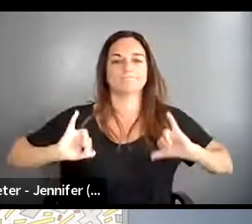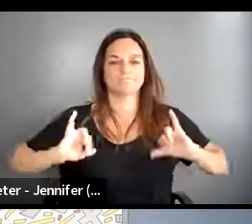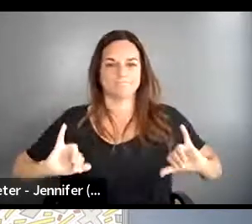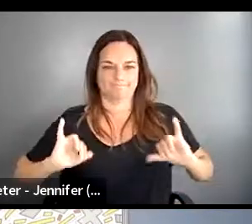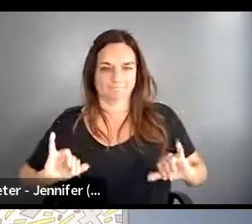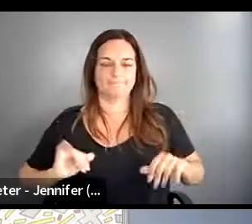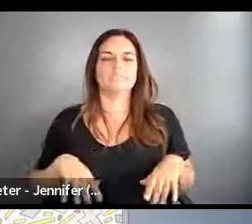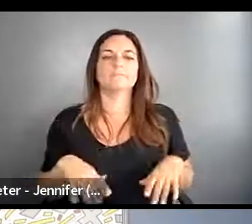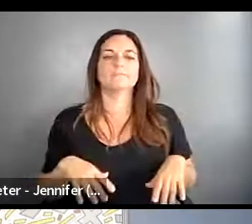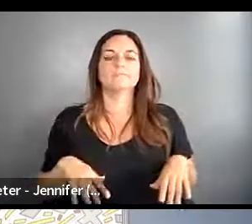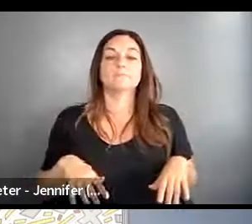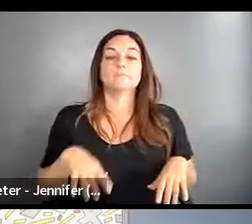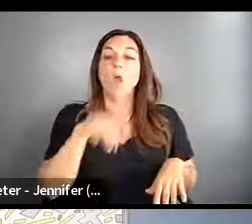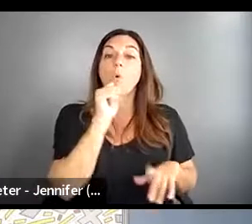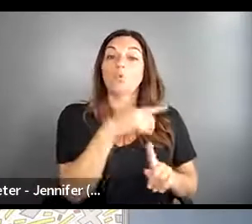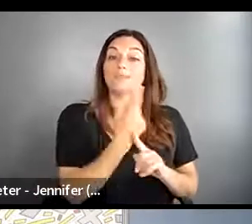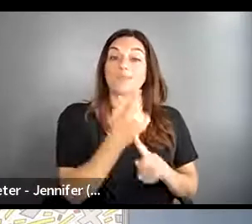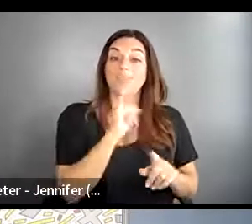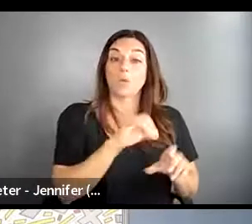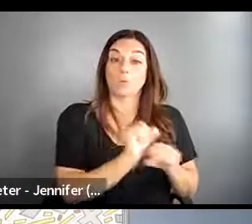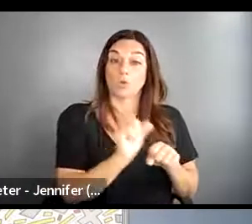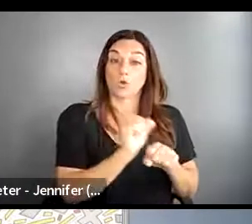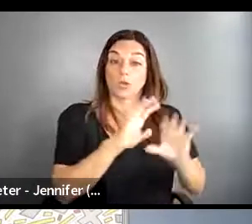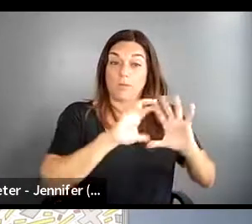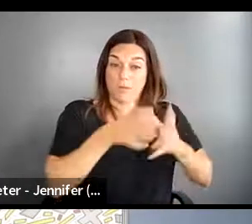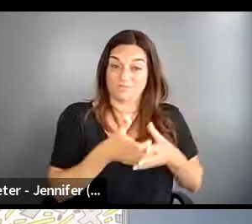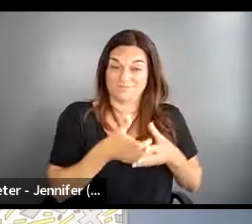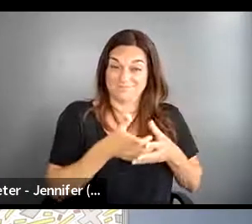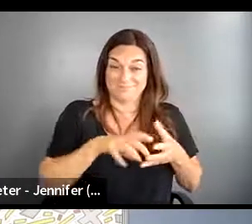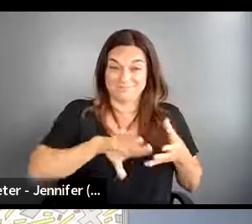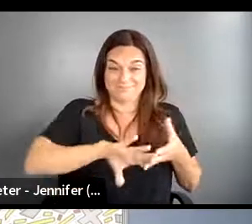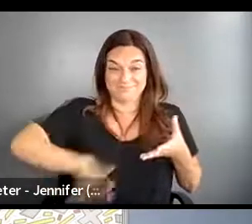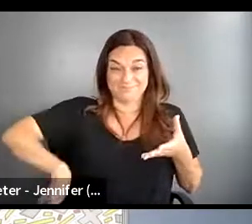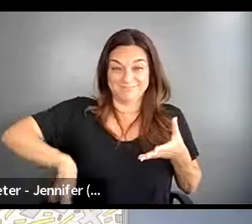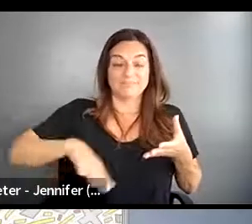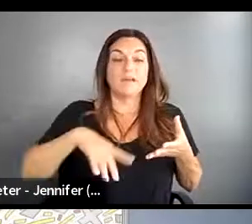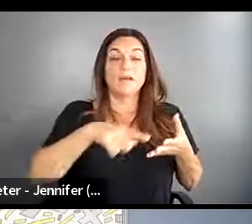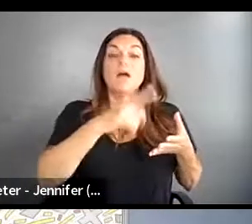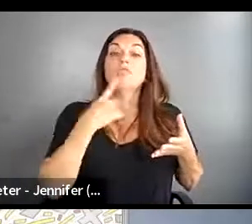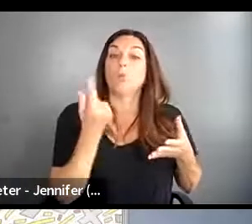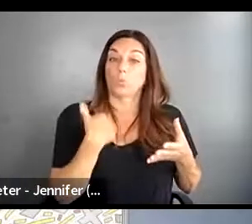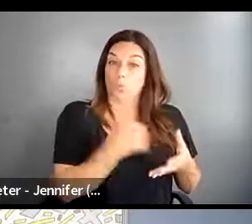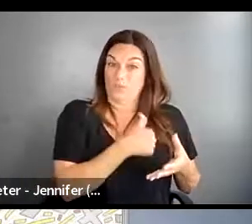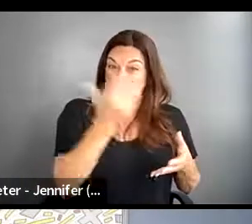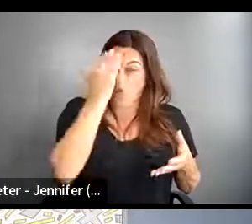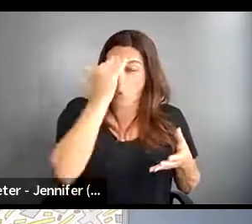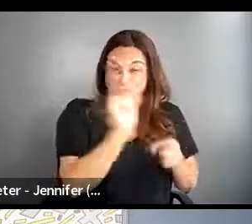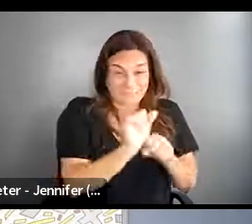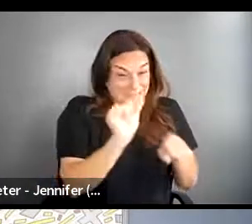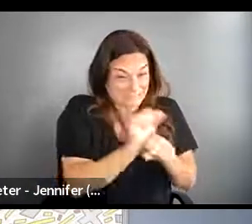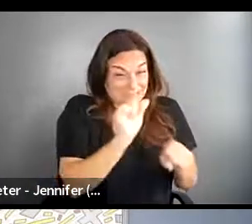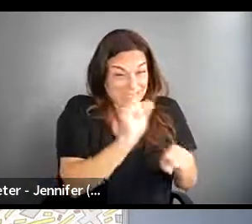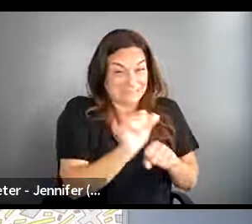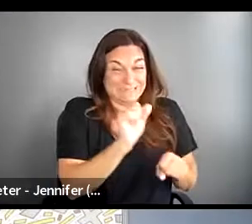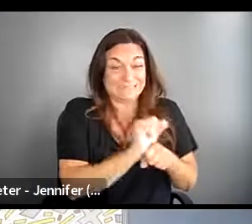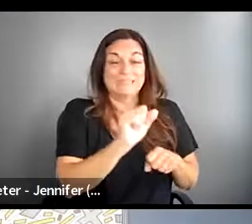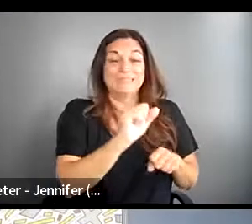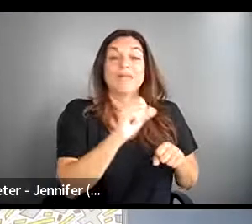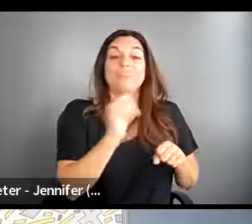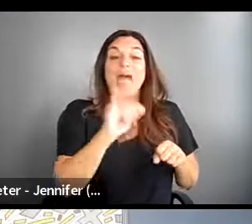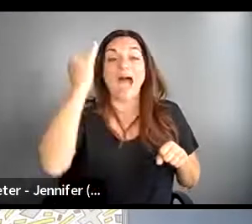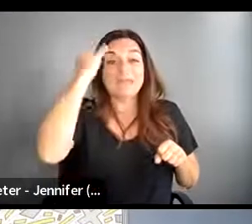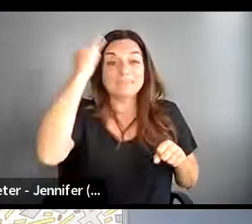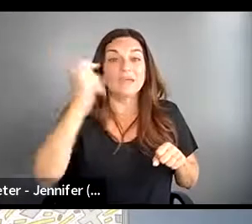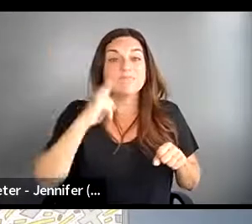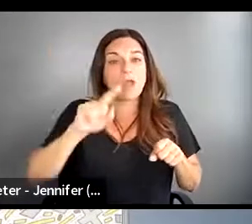Not only around this work of divesting, because as you know, ACLU has been hammering hard the notion of divesting from